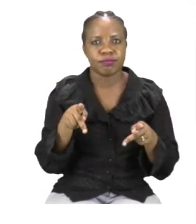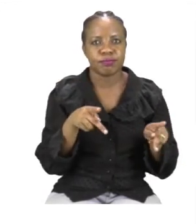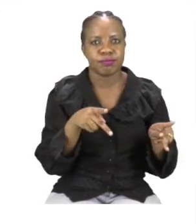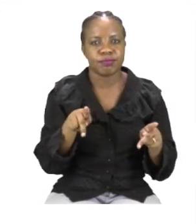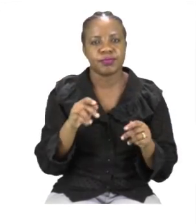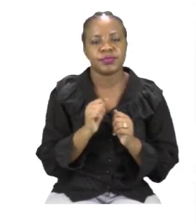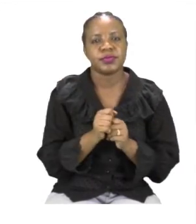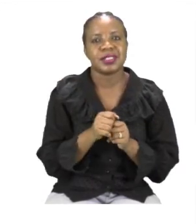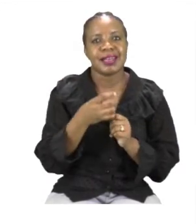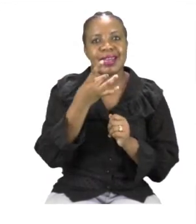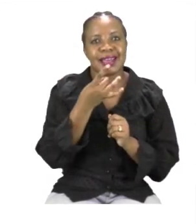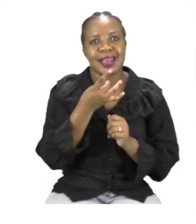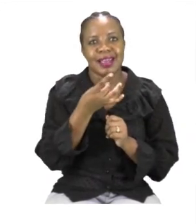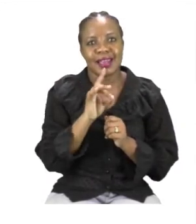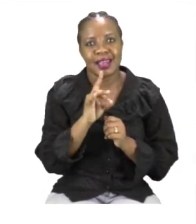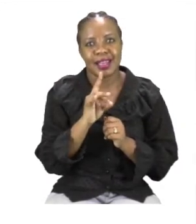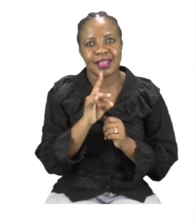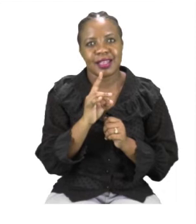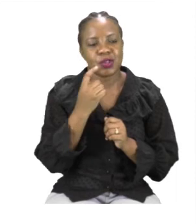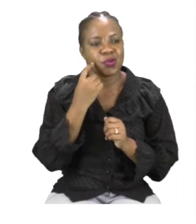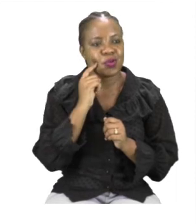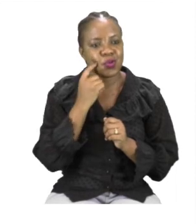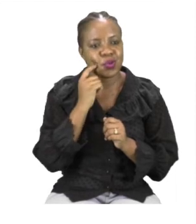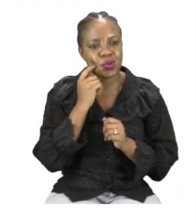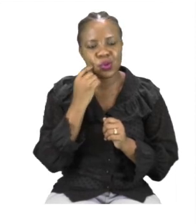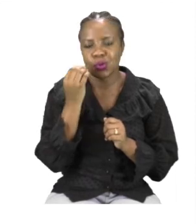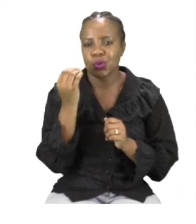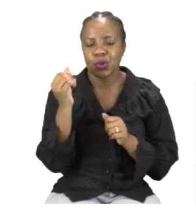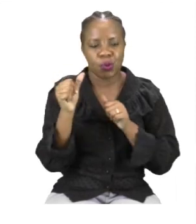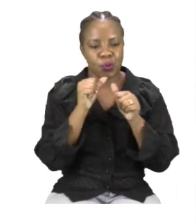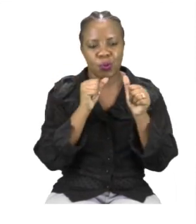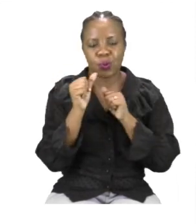left. How many did they eat?